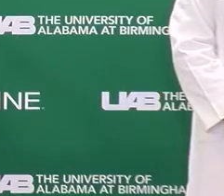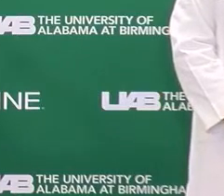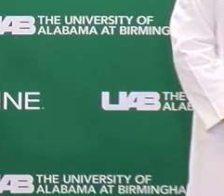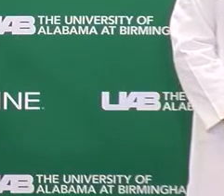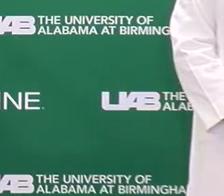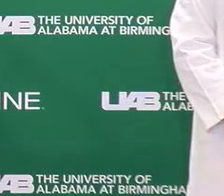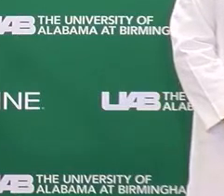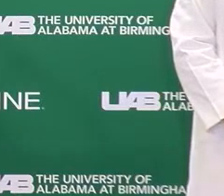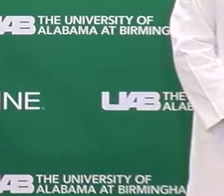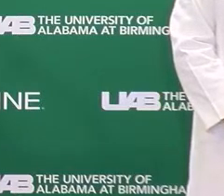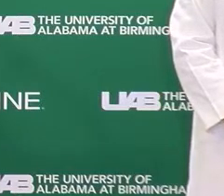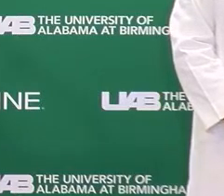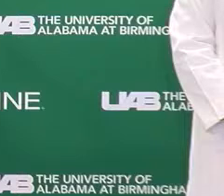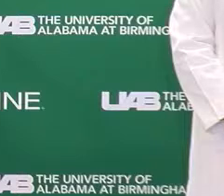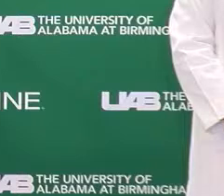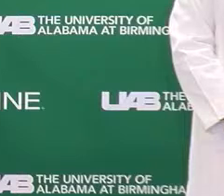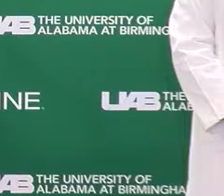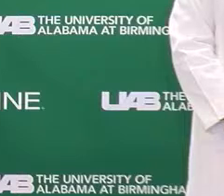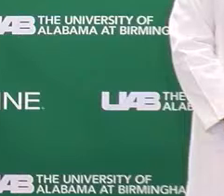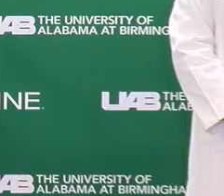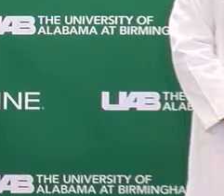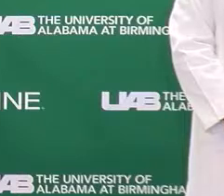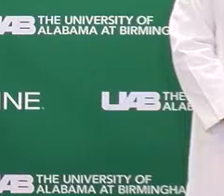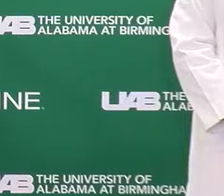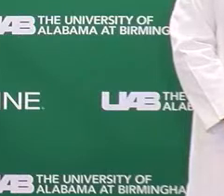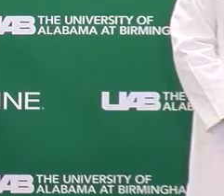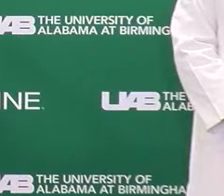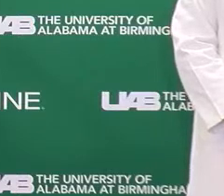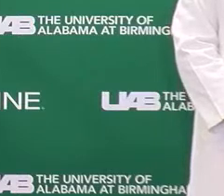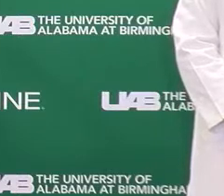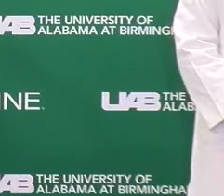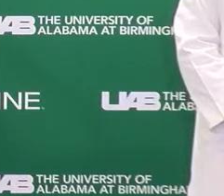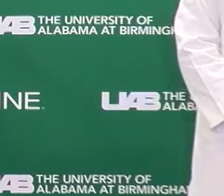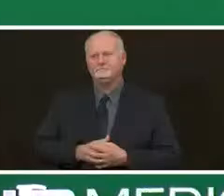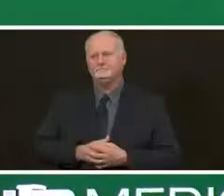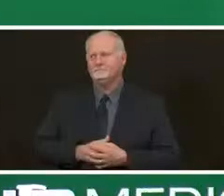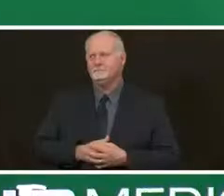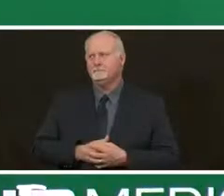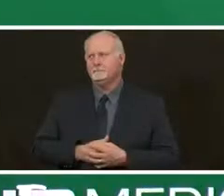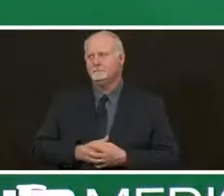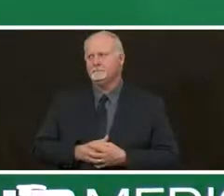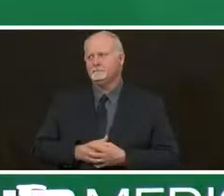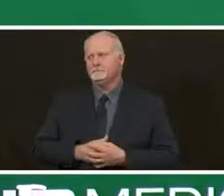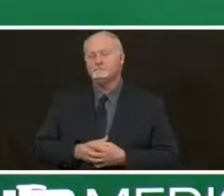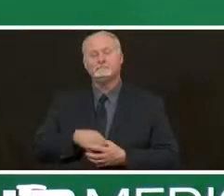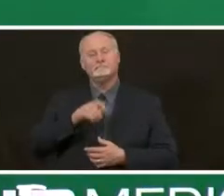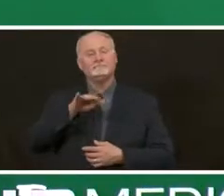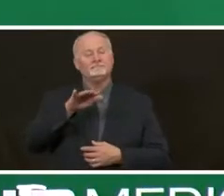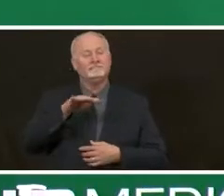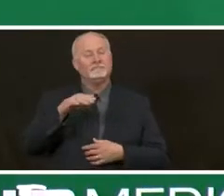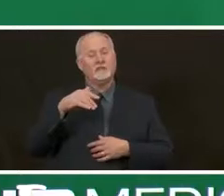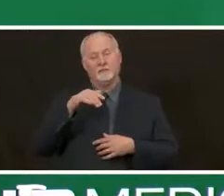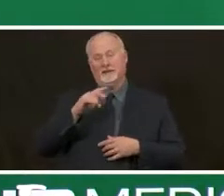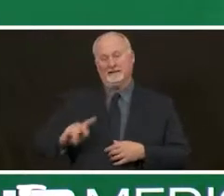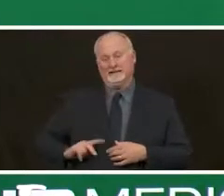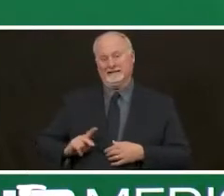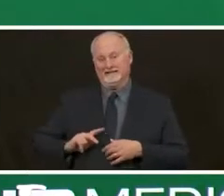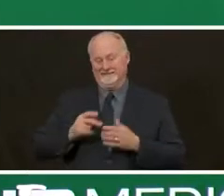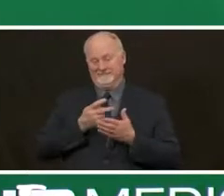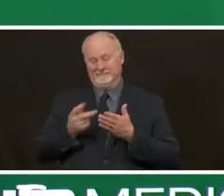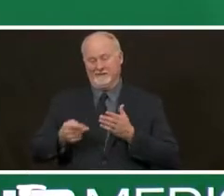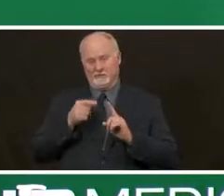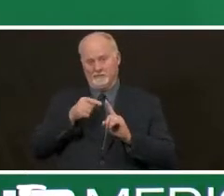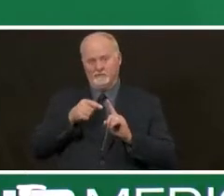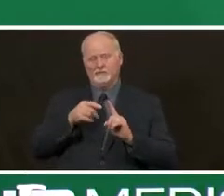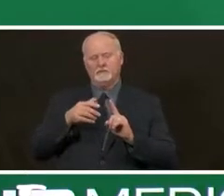this means for the future of those patients who are on a list? Absolutely. So the thing about kidney failure is I think